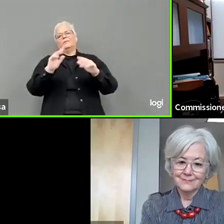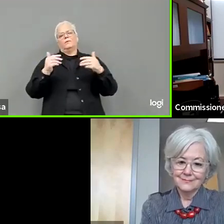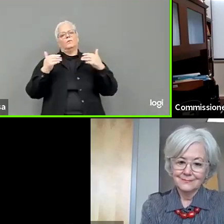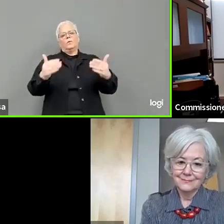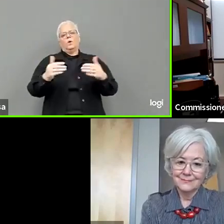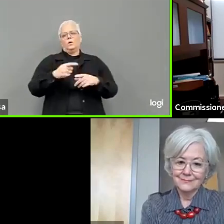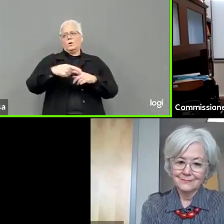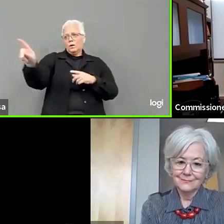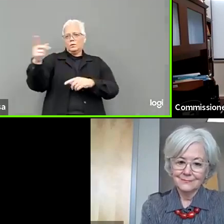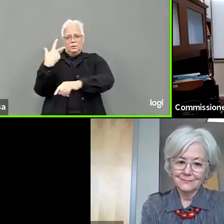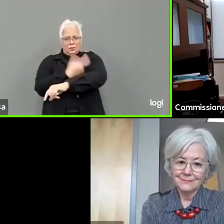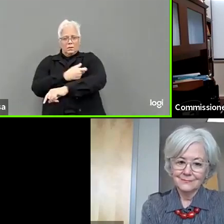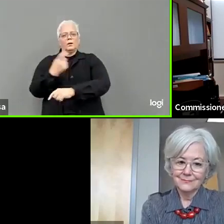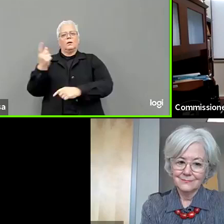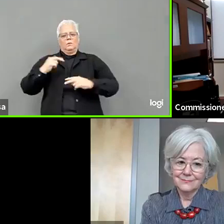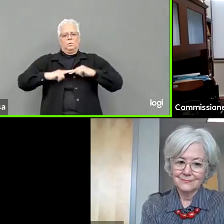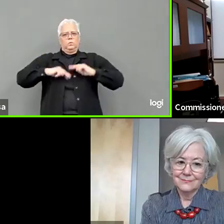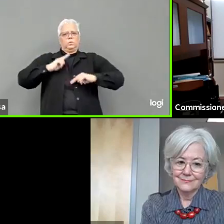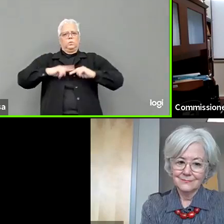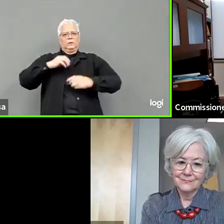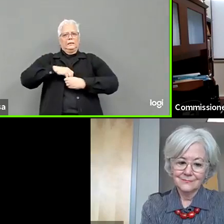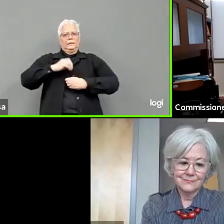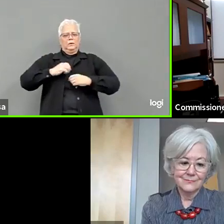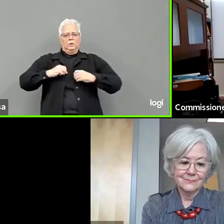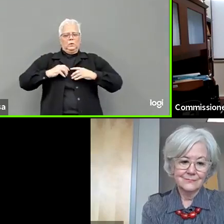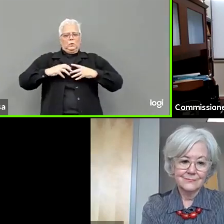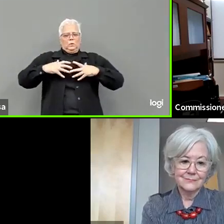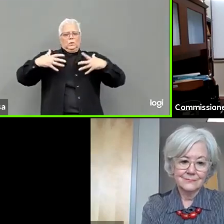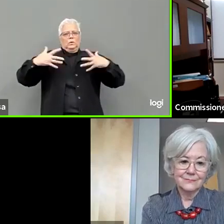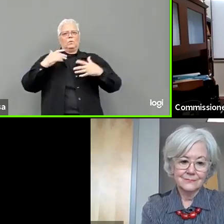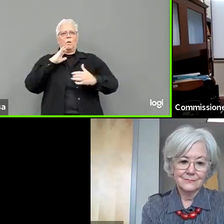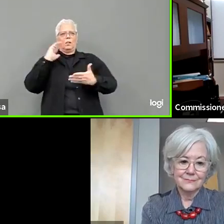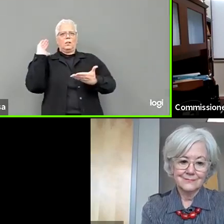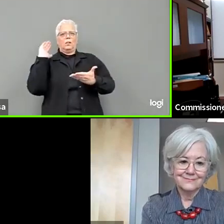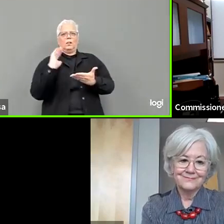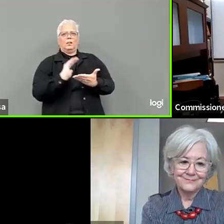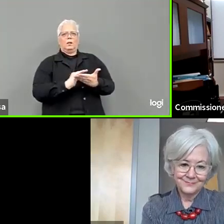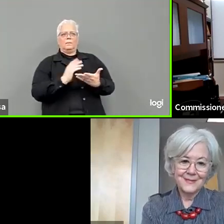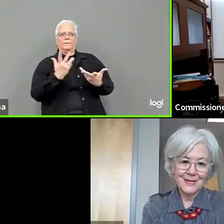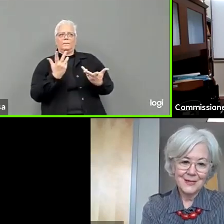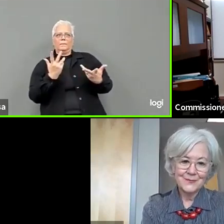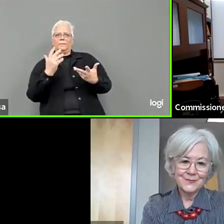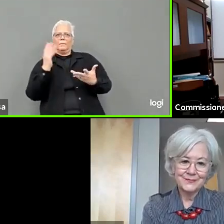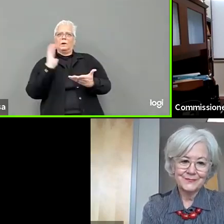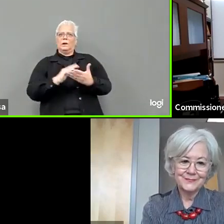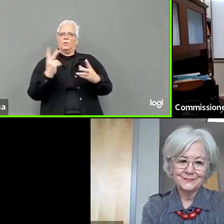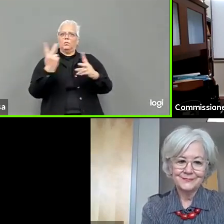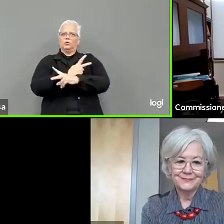for joining us today, taking time out of your day, and everybody have a good day. Thank you.